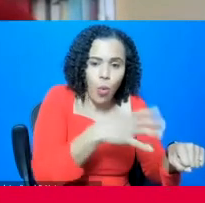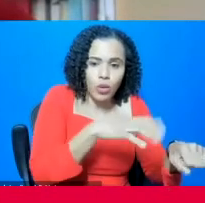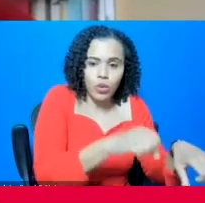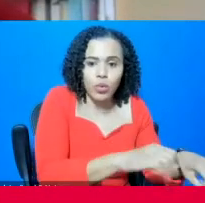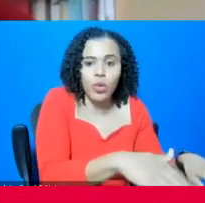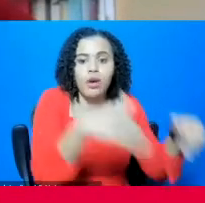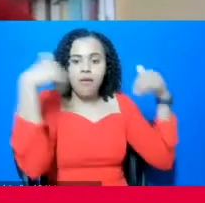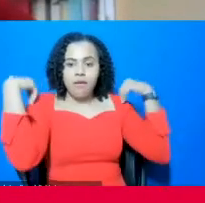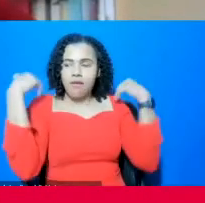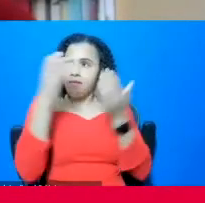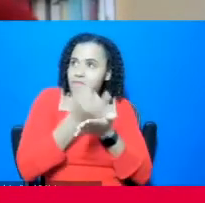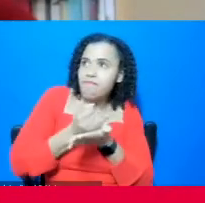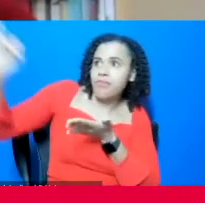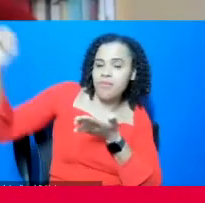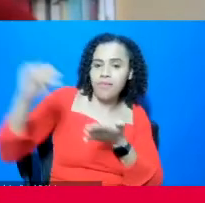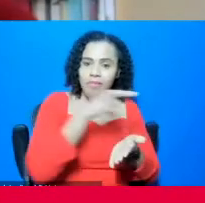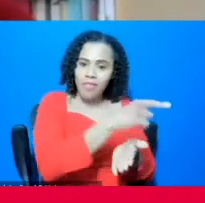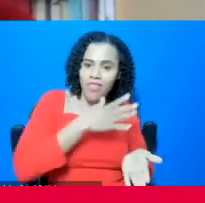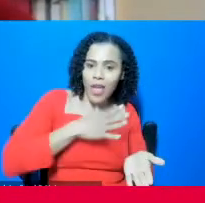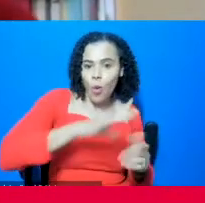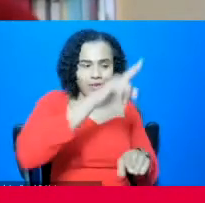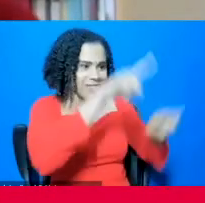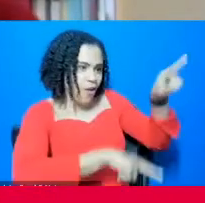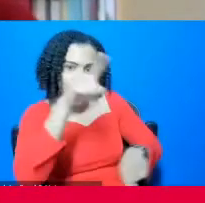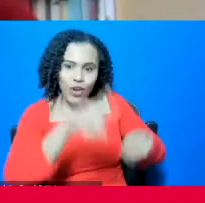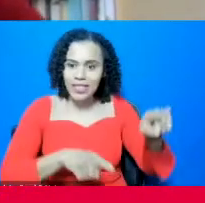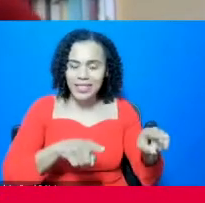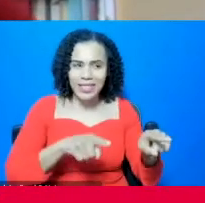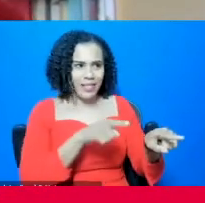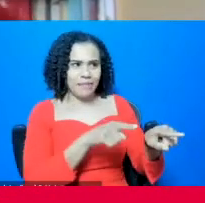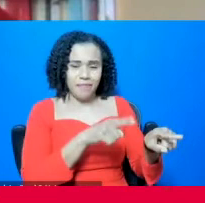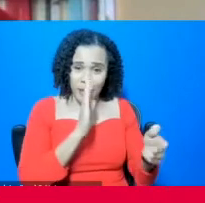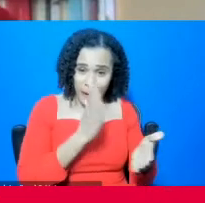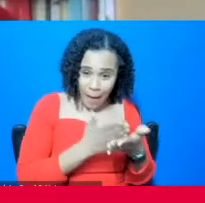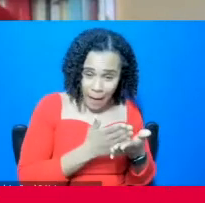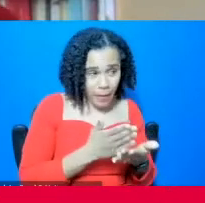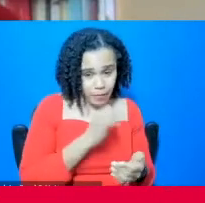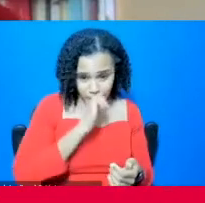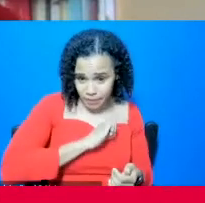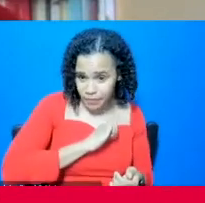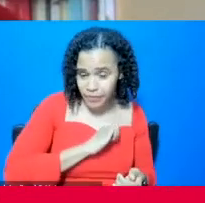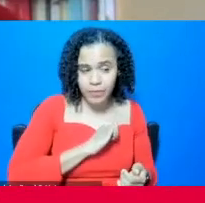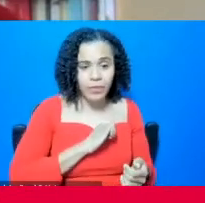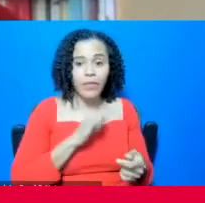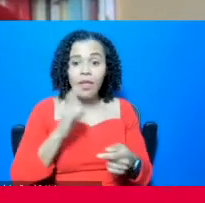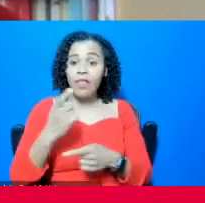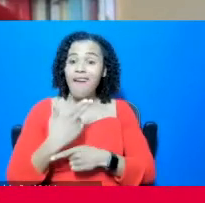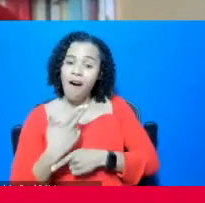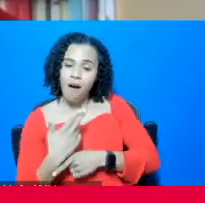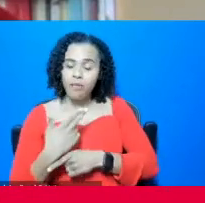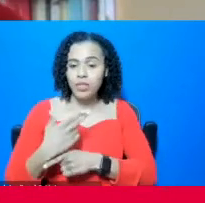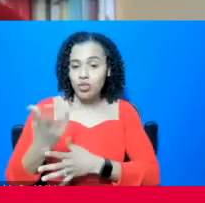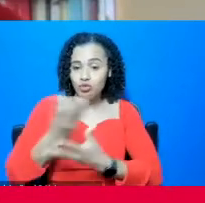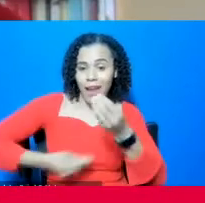as bastions of diversity and egalitarianism. The harms of the arms trade are far-reaching and affect